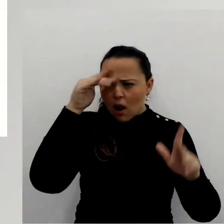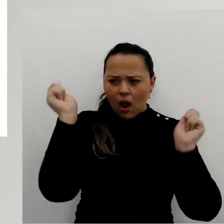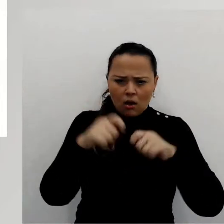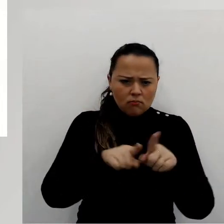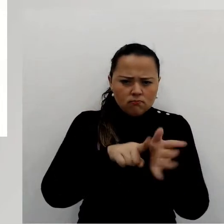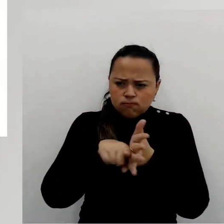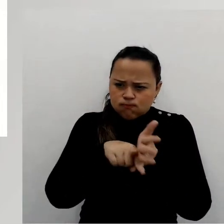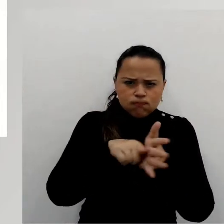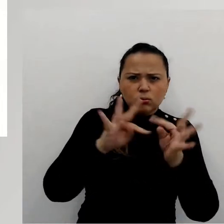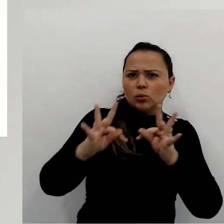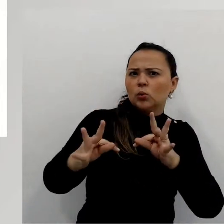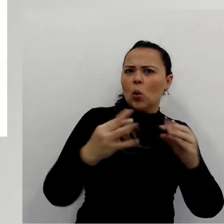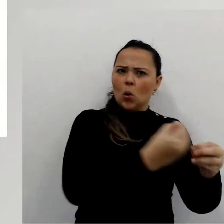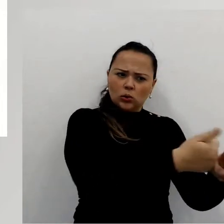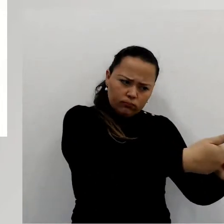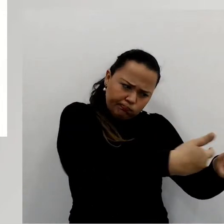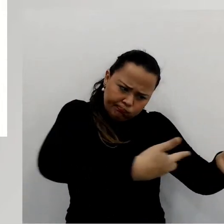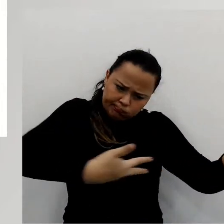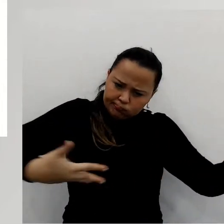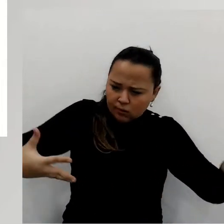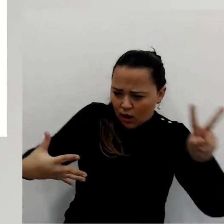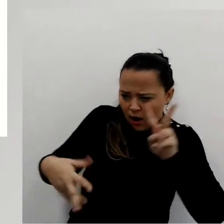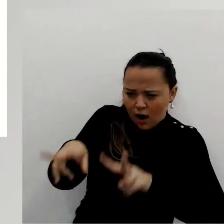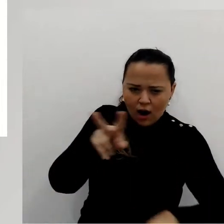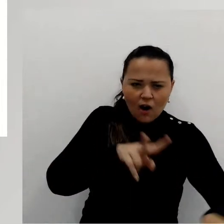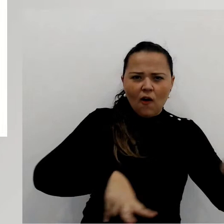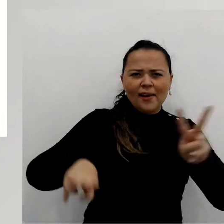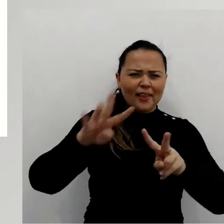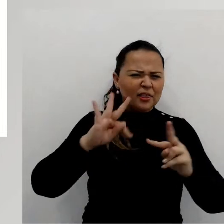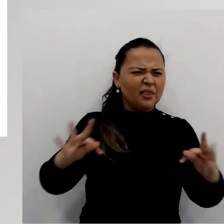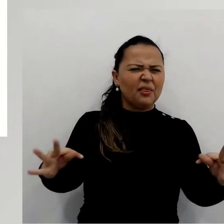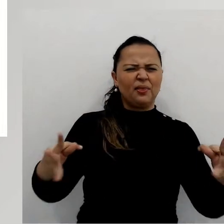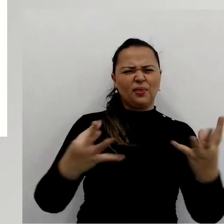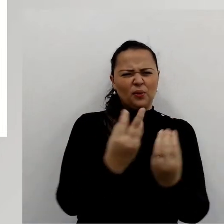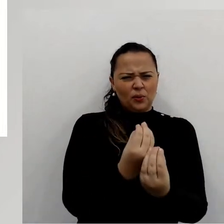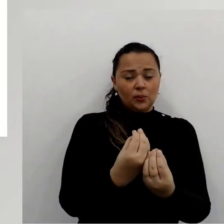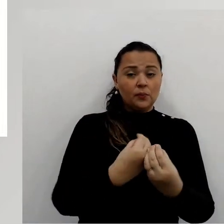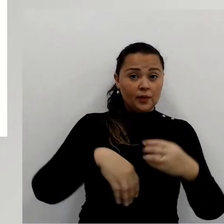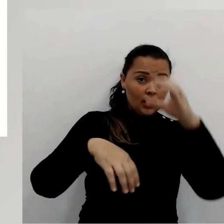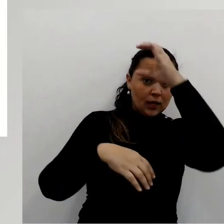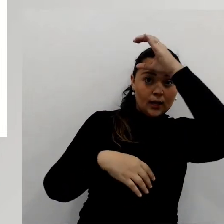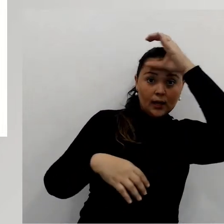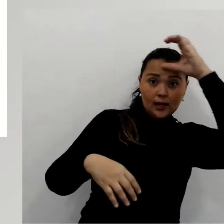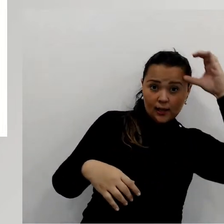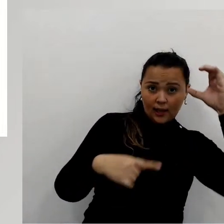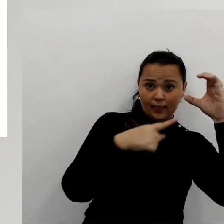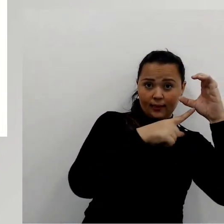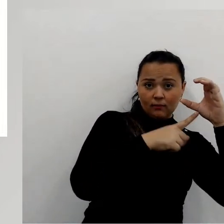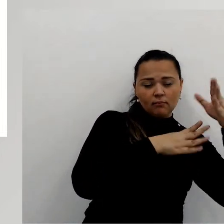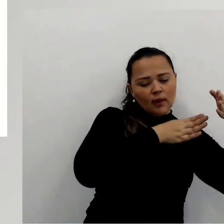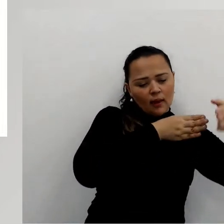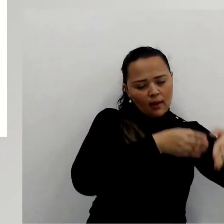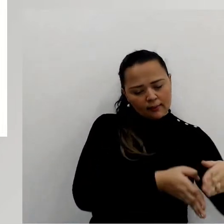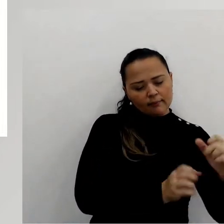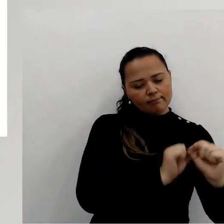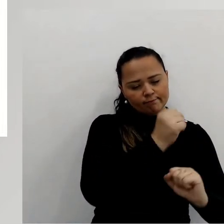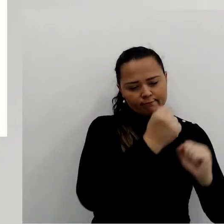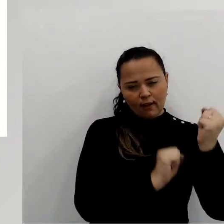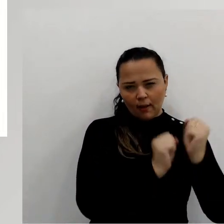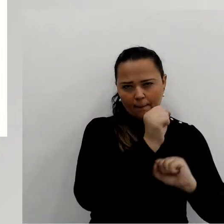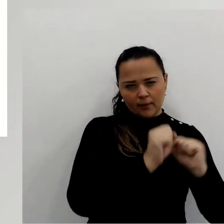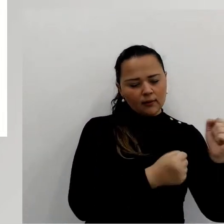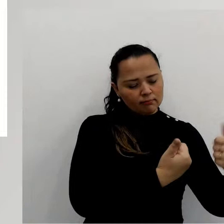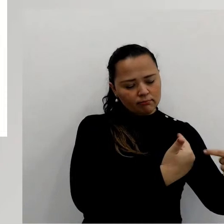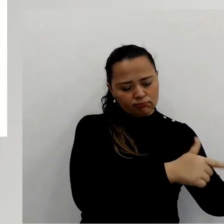means everything from the customer into the plant, through the plant, back out of the plant to the customer